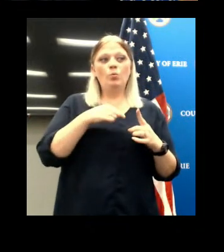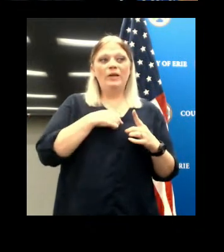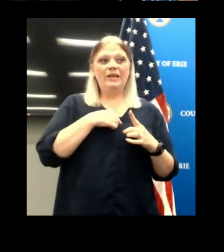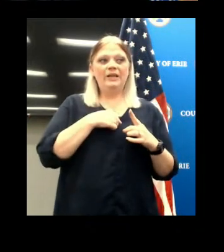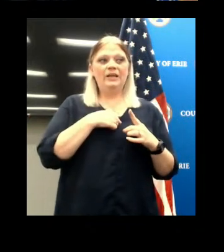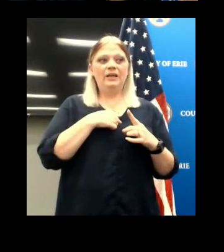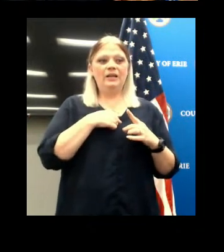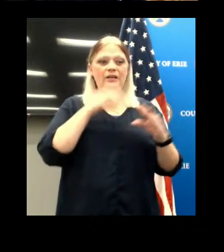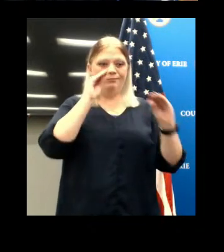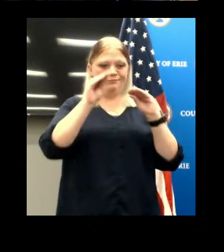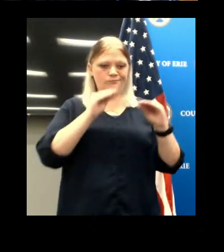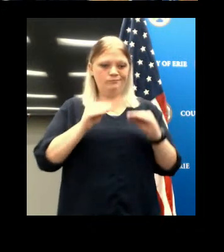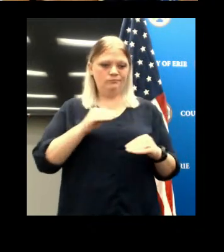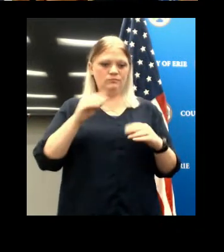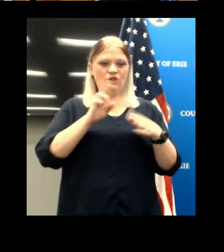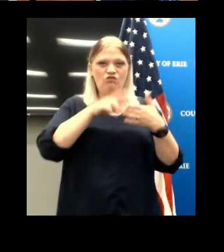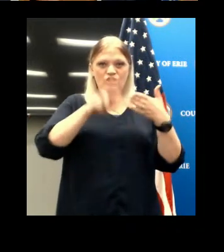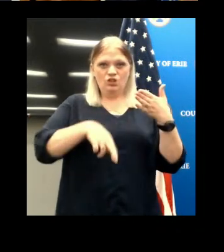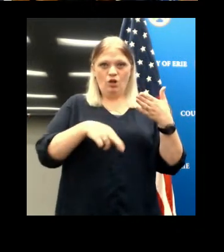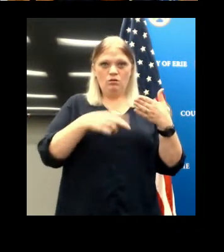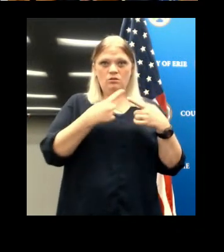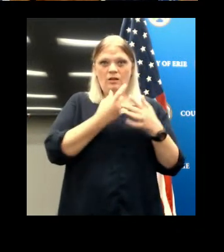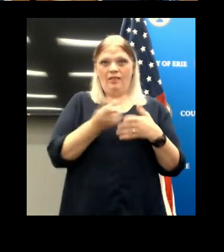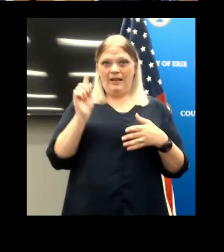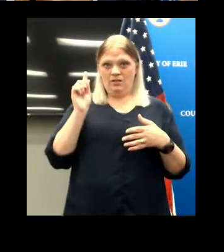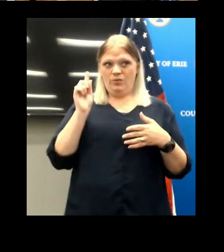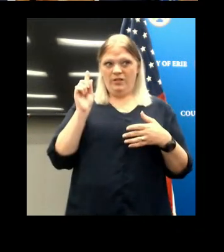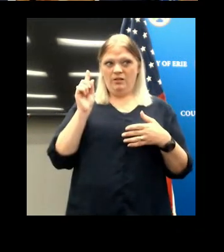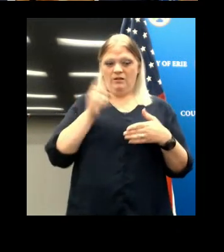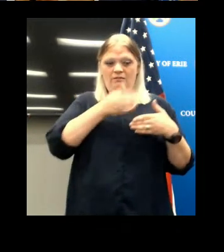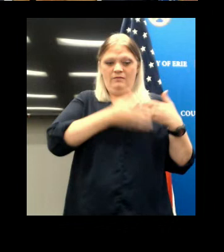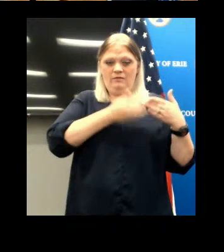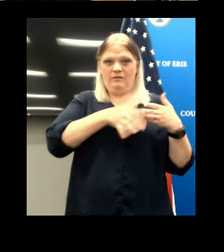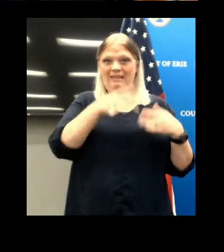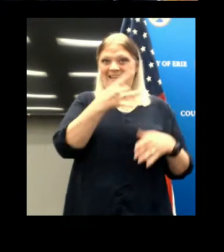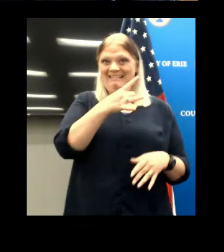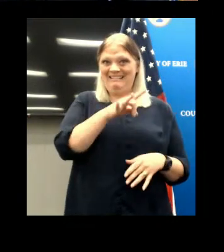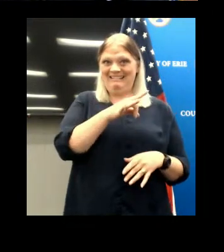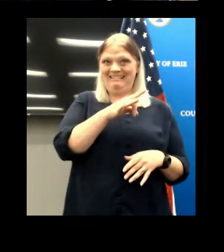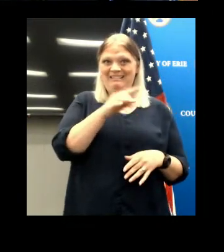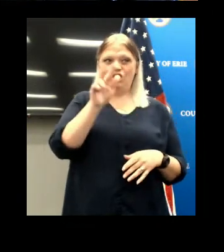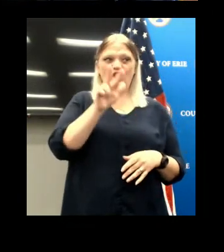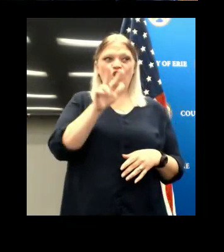the results for last week, and this is for the week ending of July 18th,